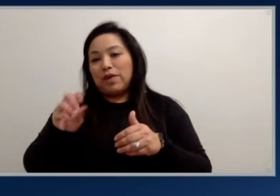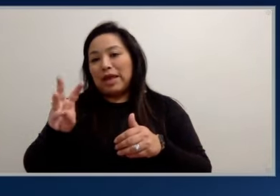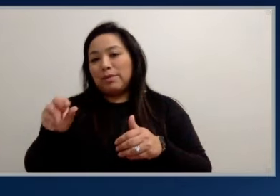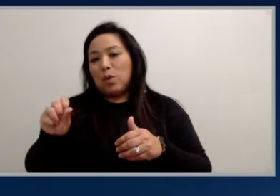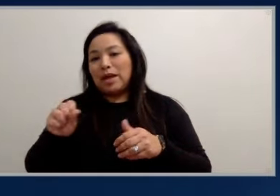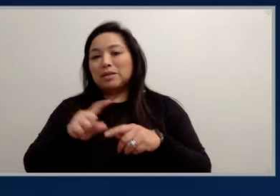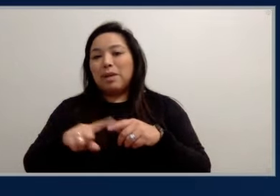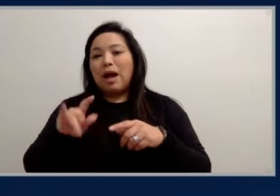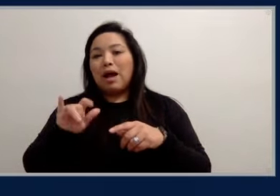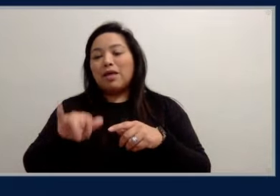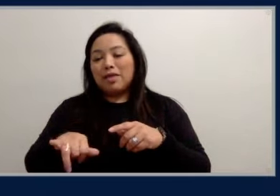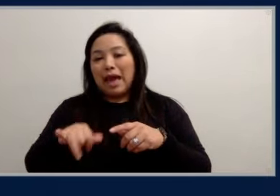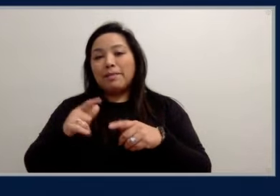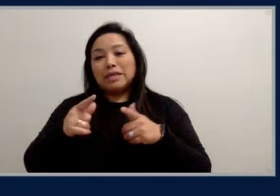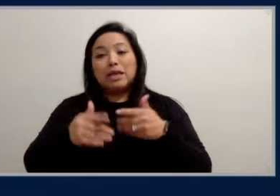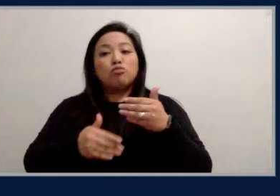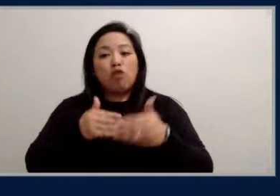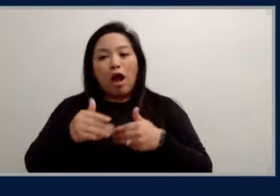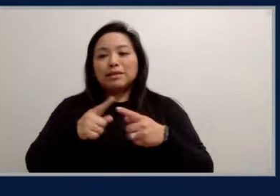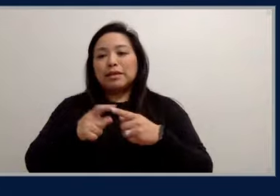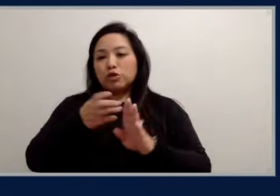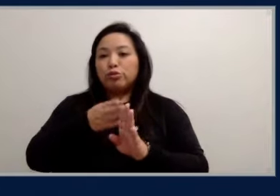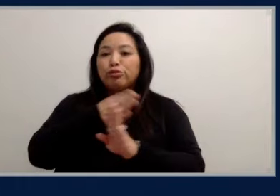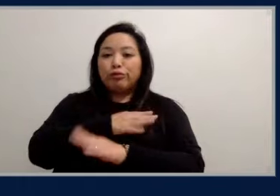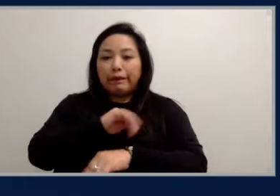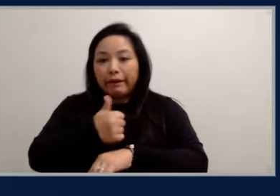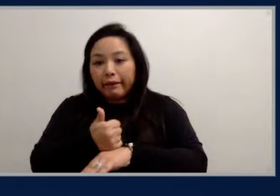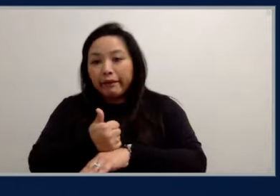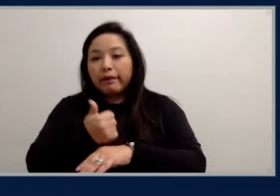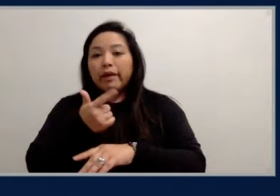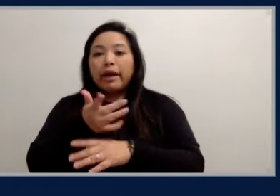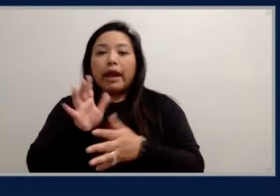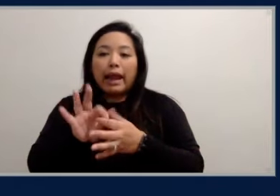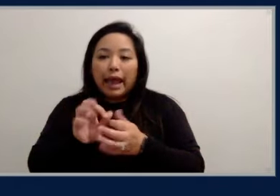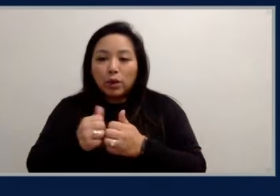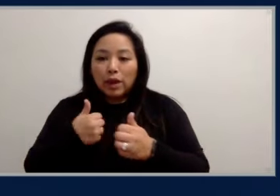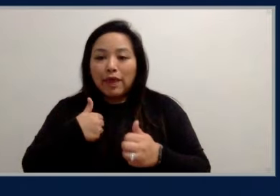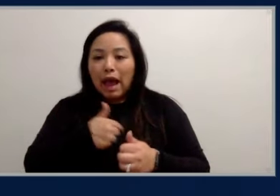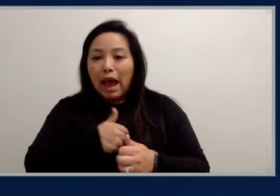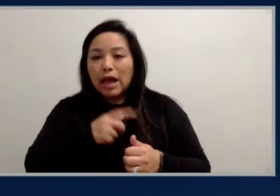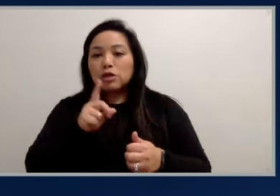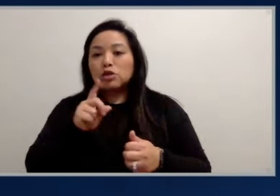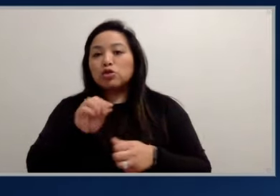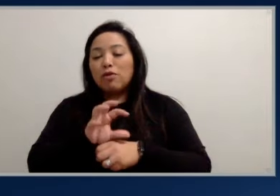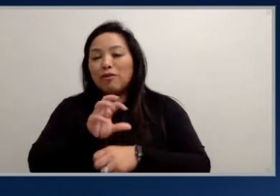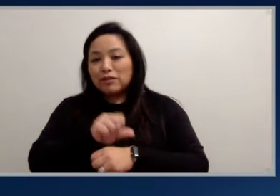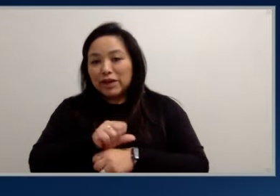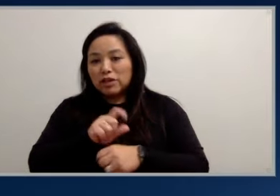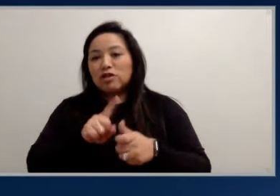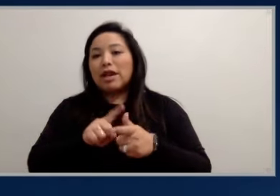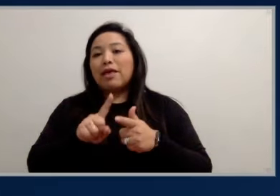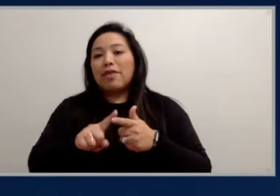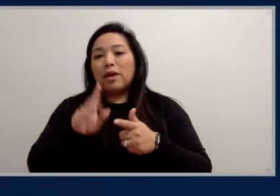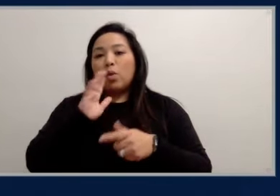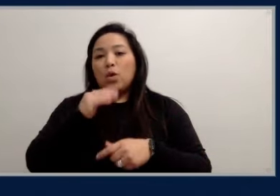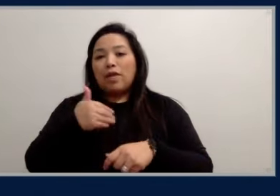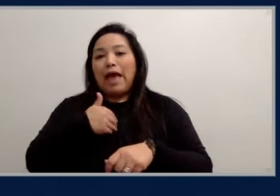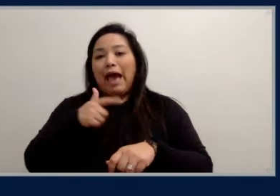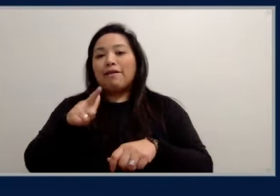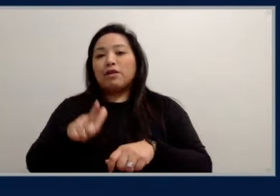process that you have to kick off. It takes some time. You have to connect with us, do the reservation, and then you have a